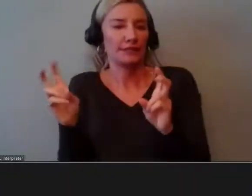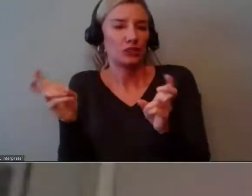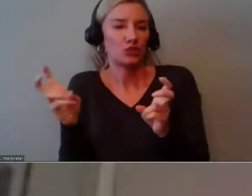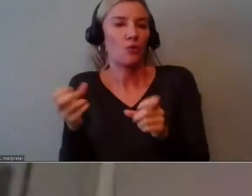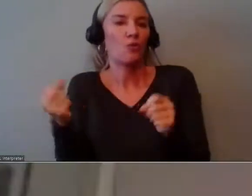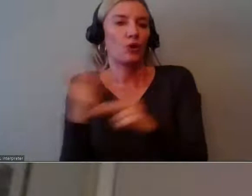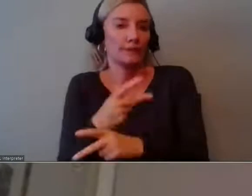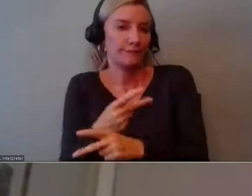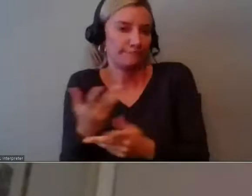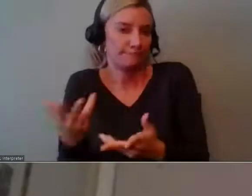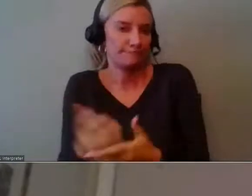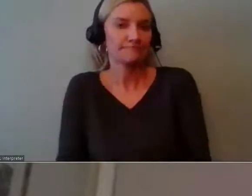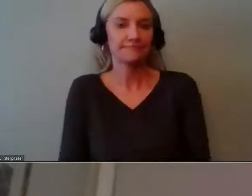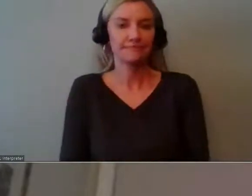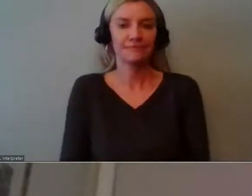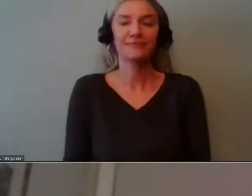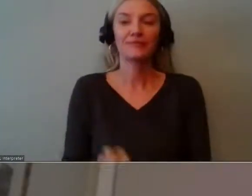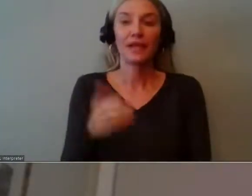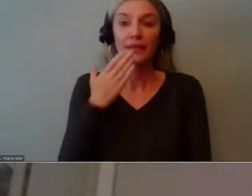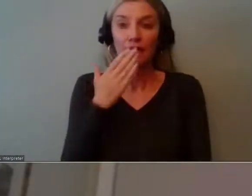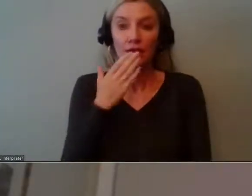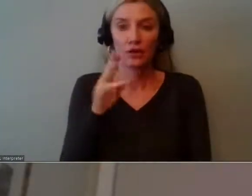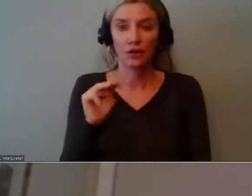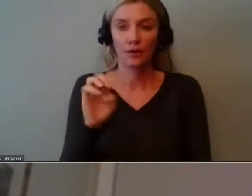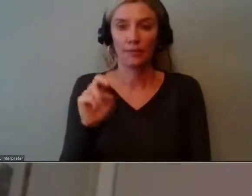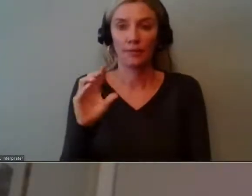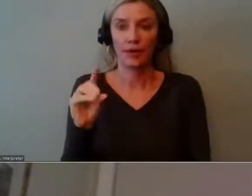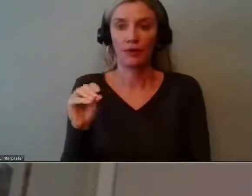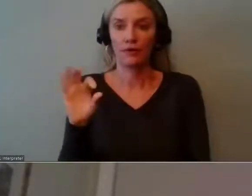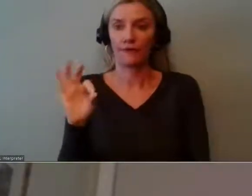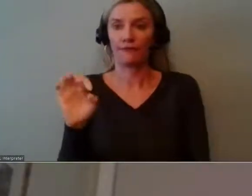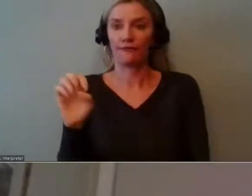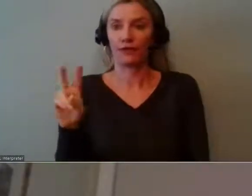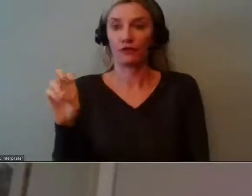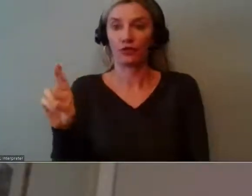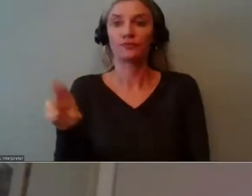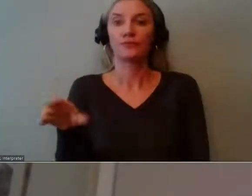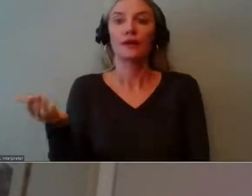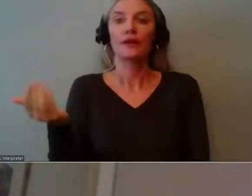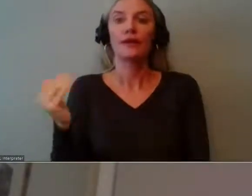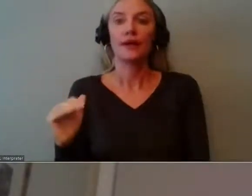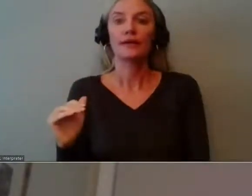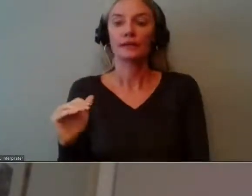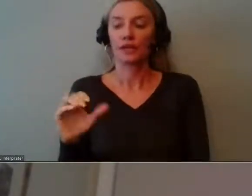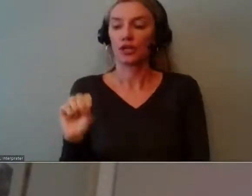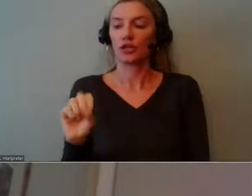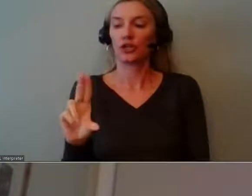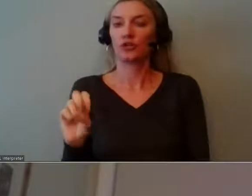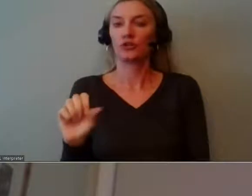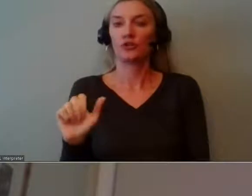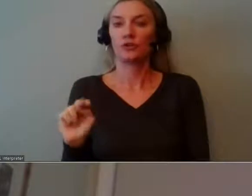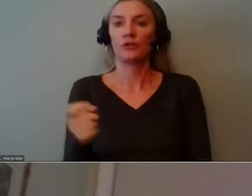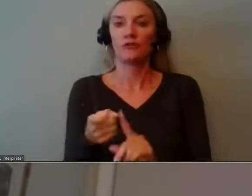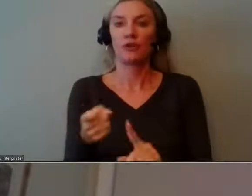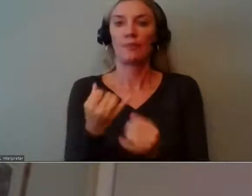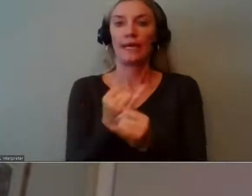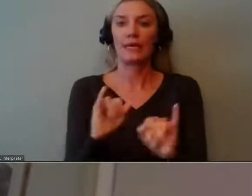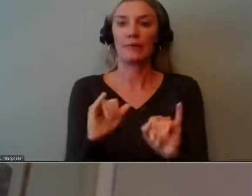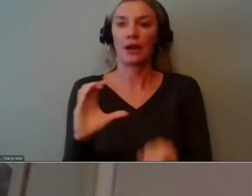All right, thank you, Mendo Fever. Let's move on to Susan with Independent Coast Observer.